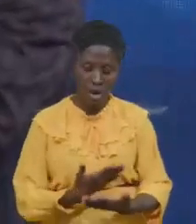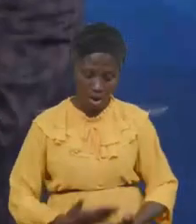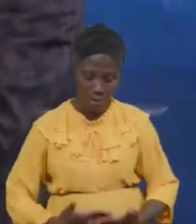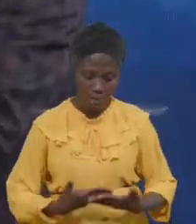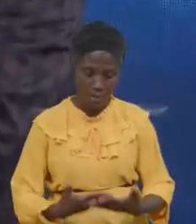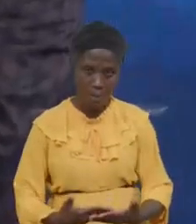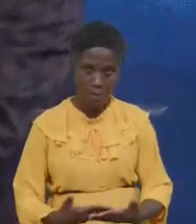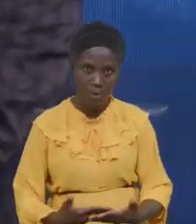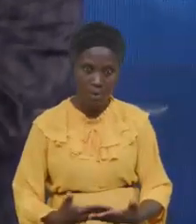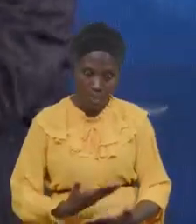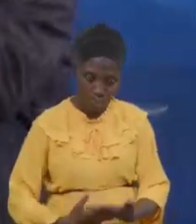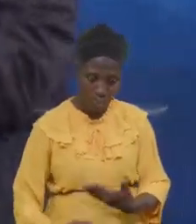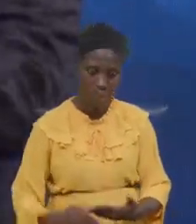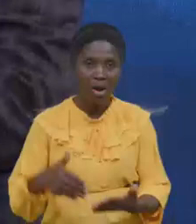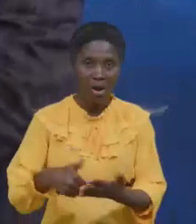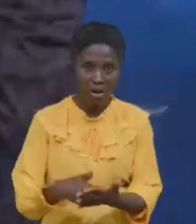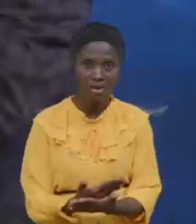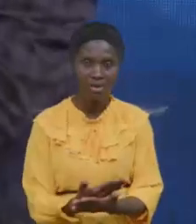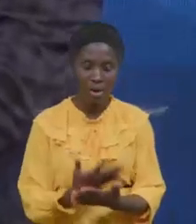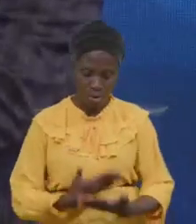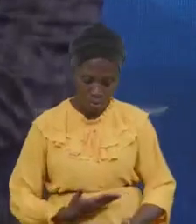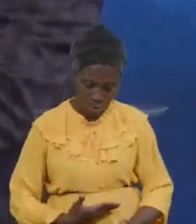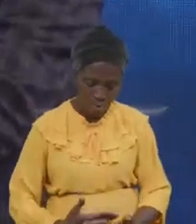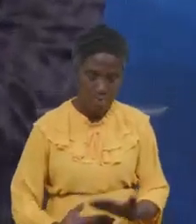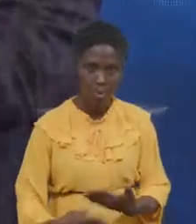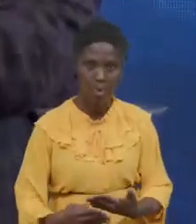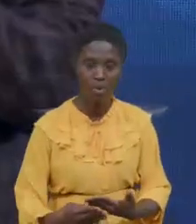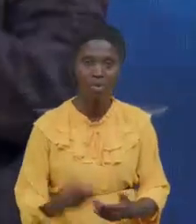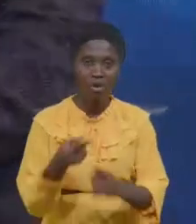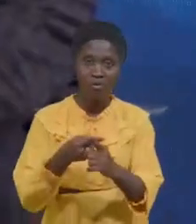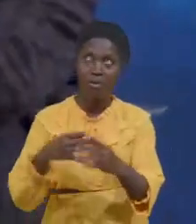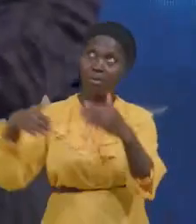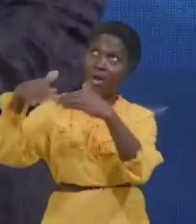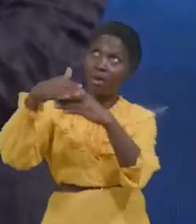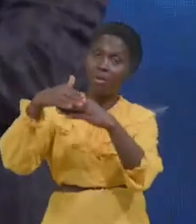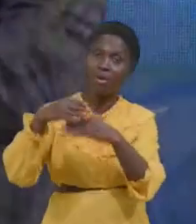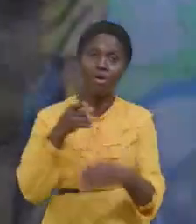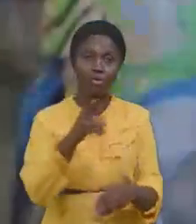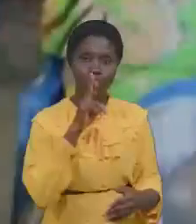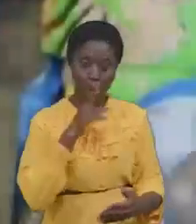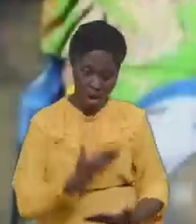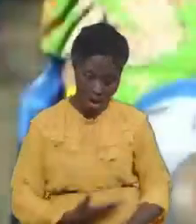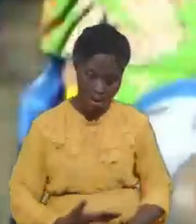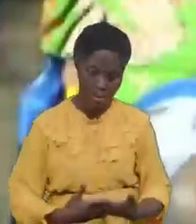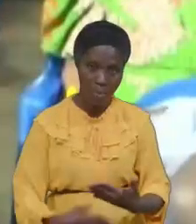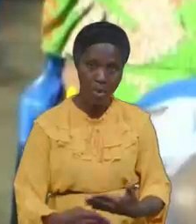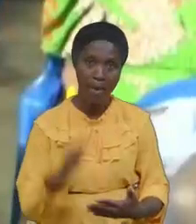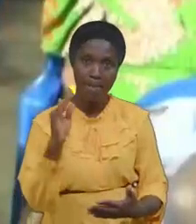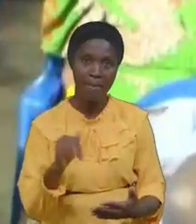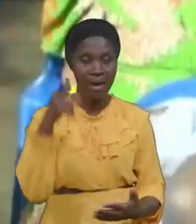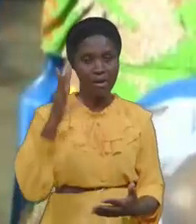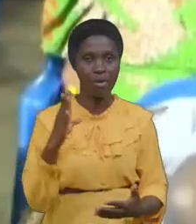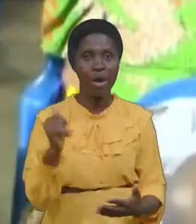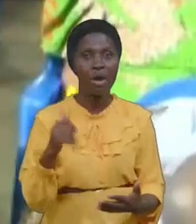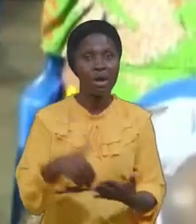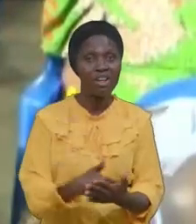born anew, born from above, born by God, a new